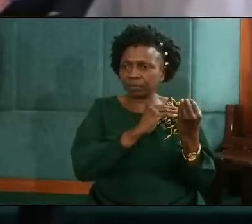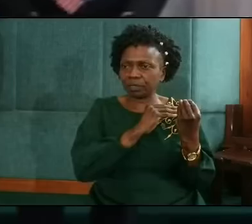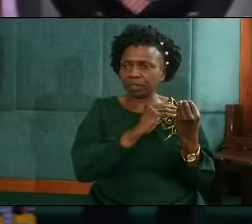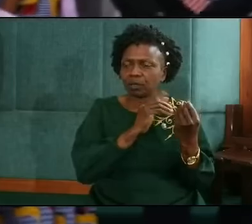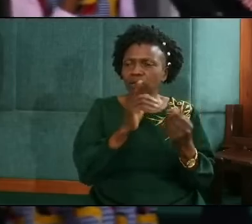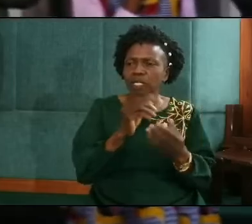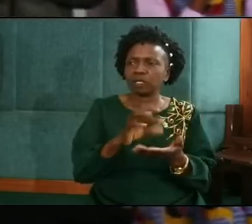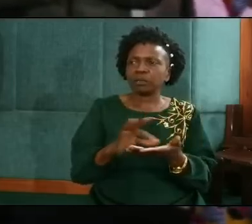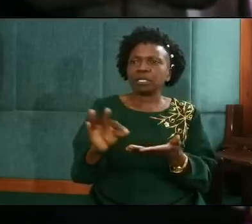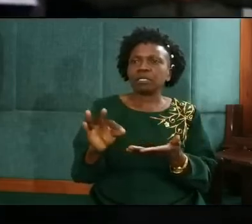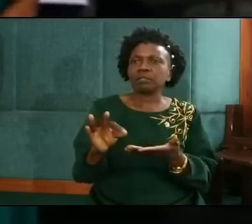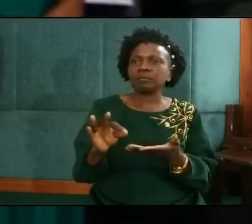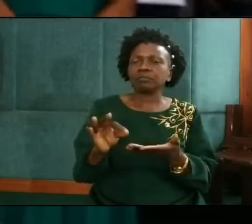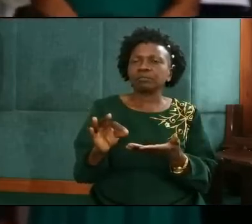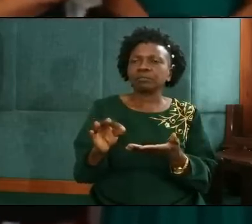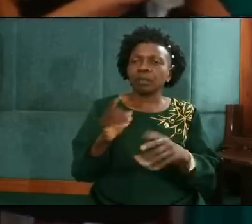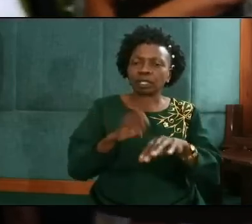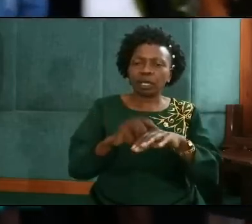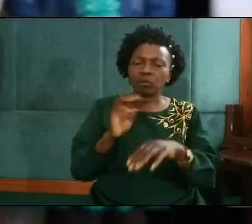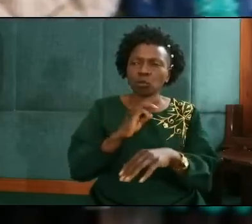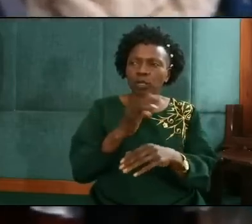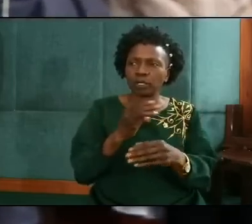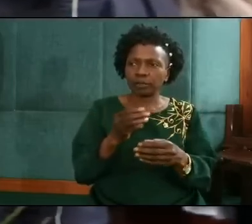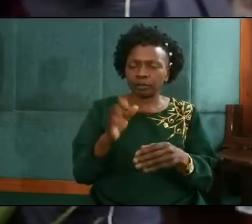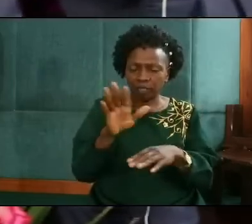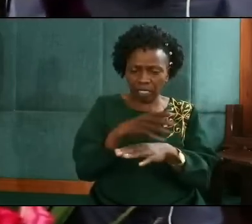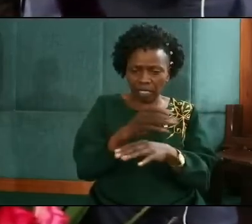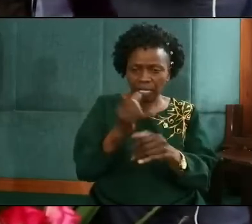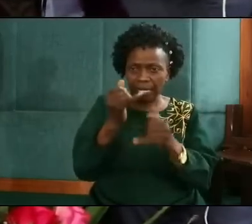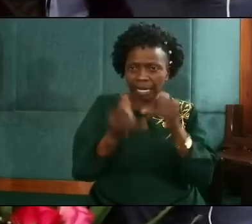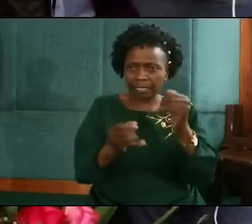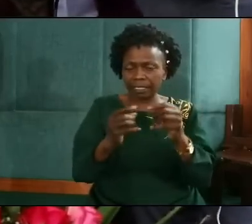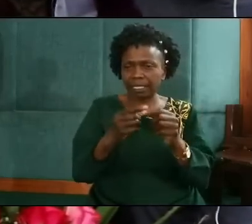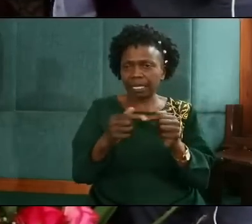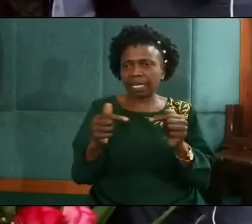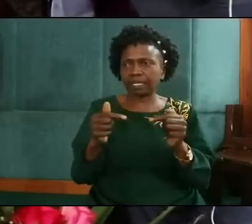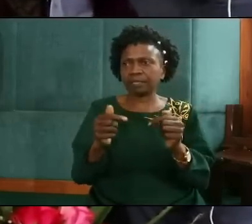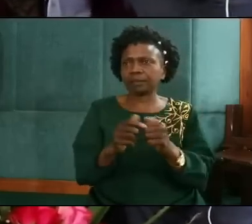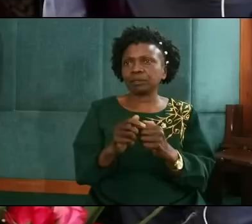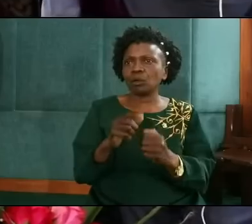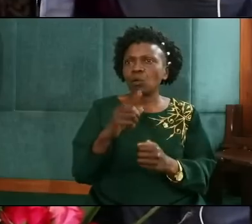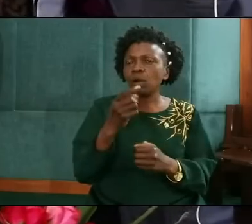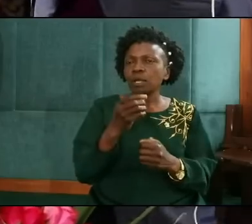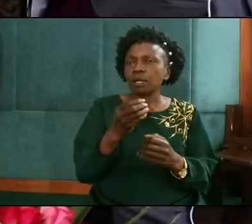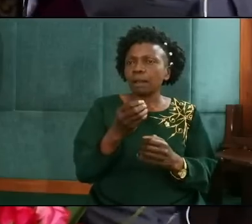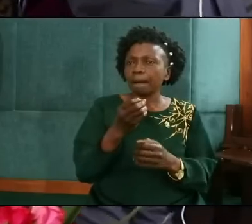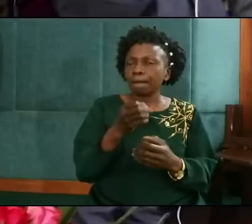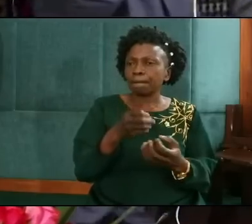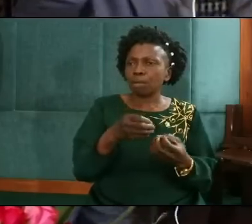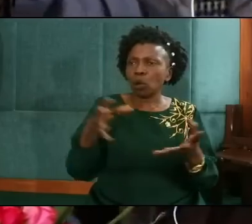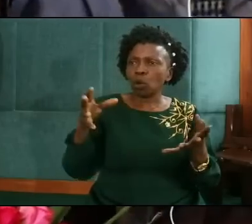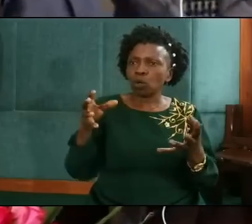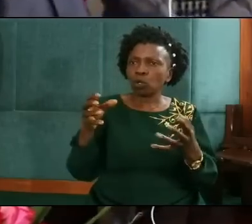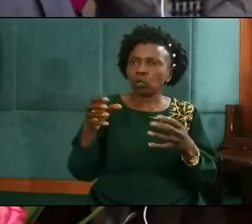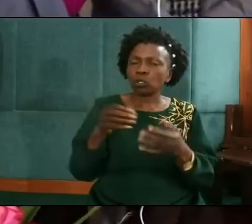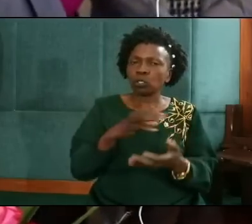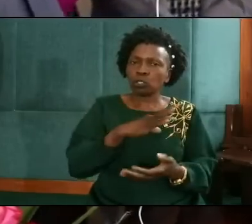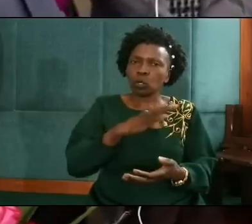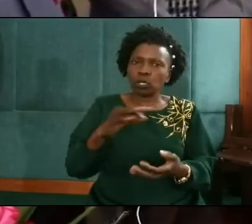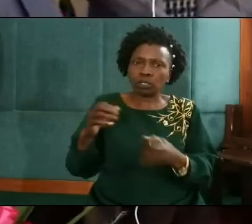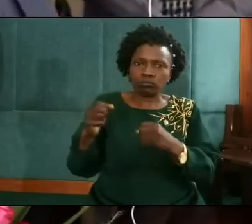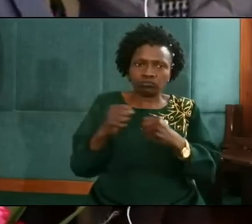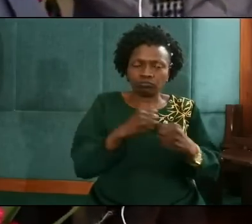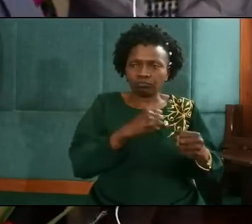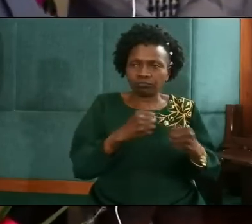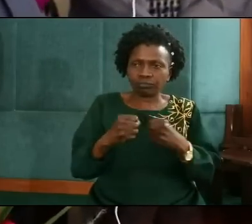take the last stanza. We are marching to the line. I'm going to take the last stanza of that song. For one more soul that is struggling,